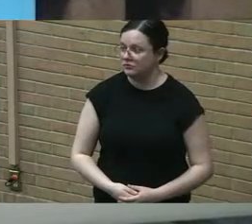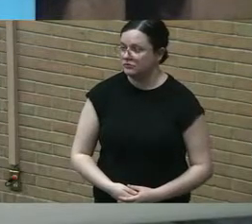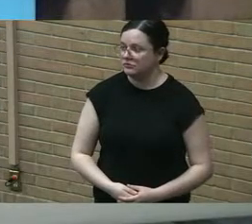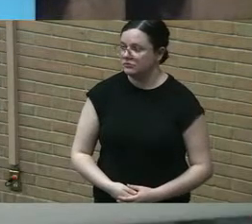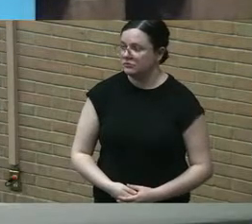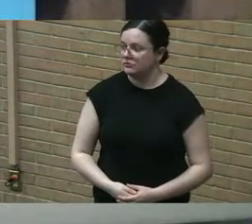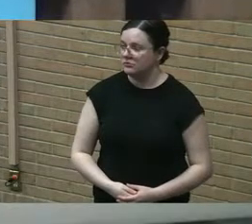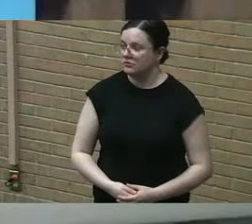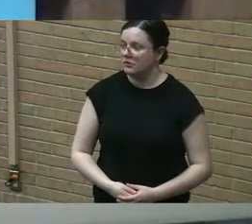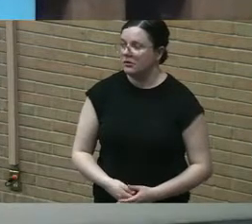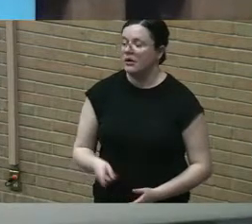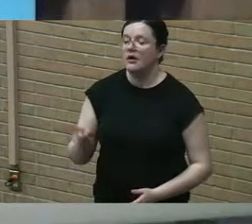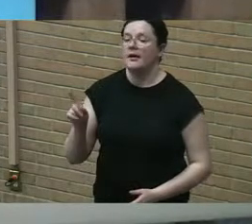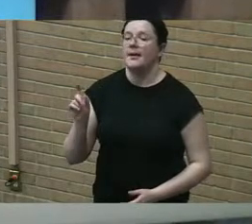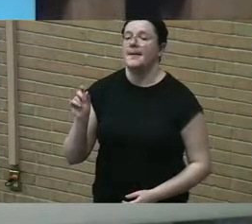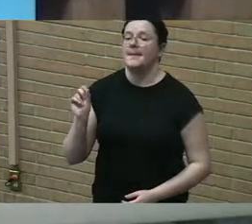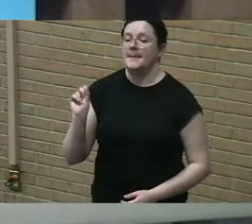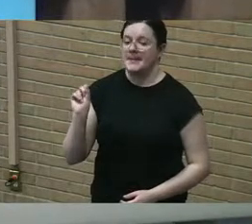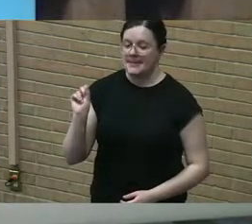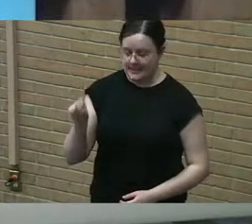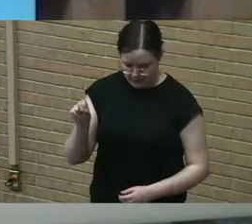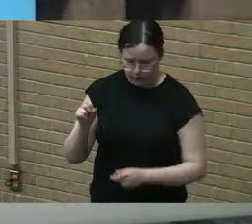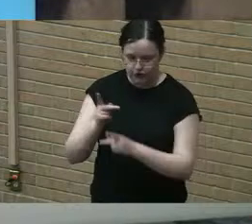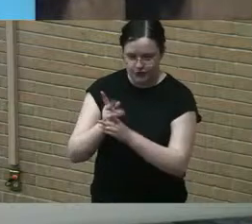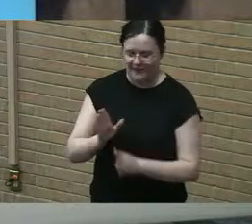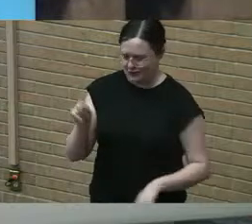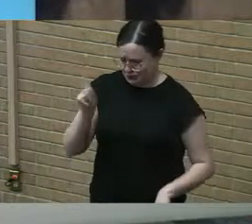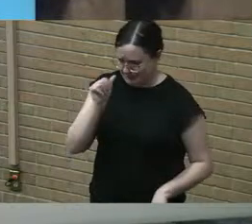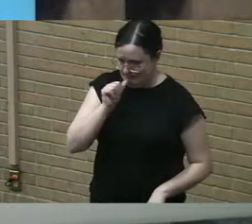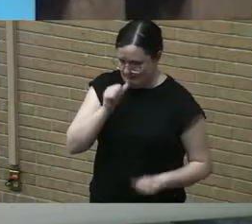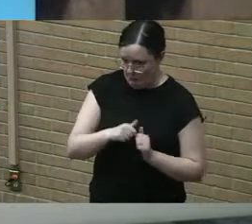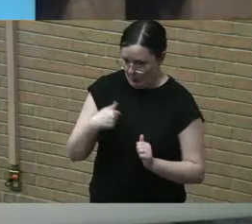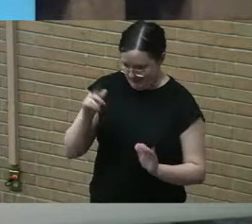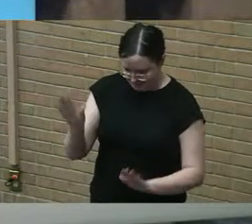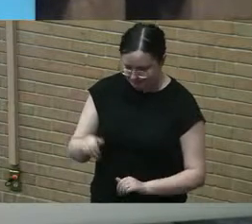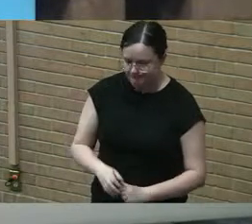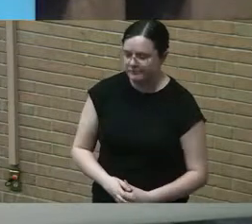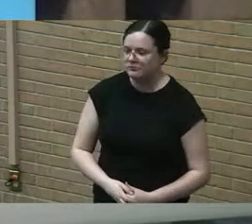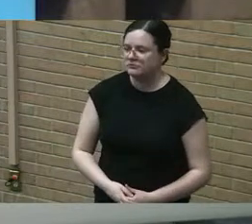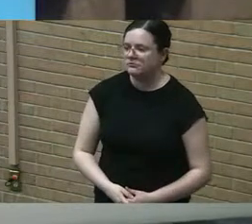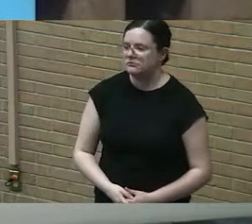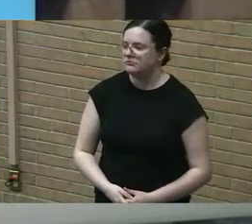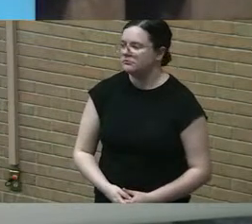It has, Supervisor. Sorry, bear with me.